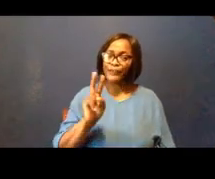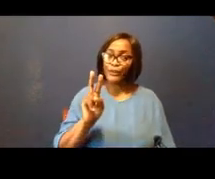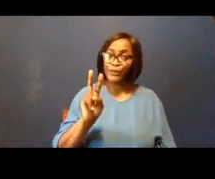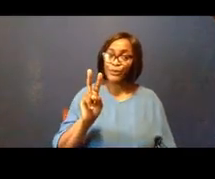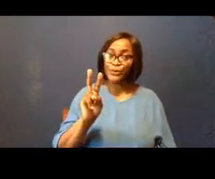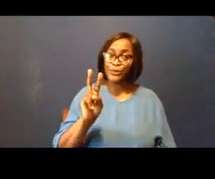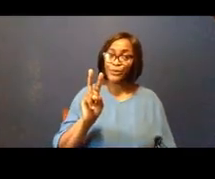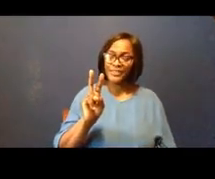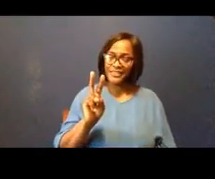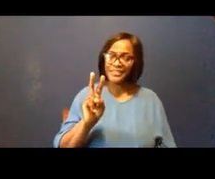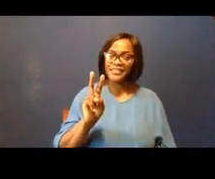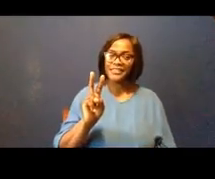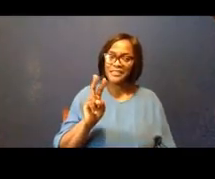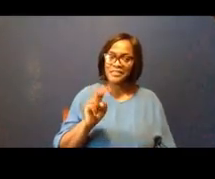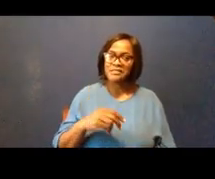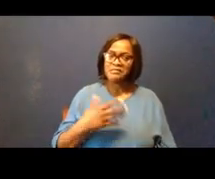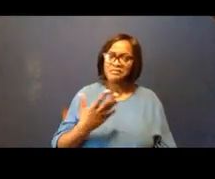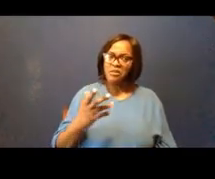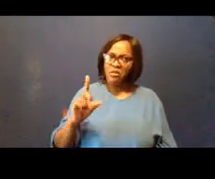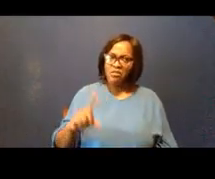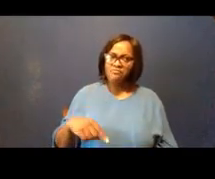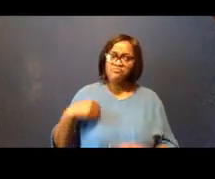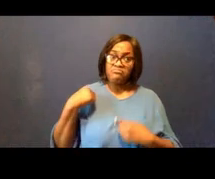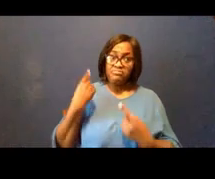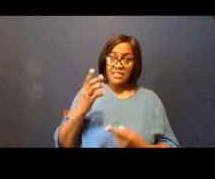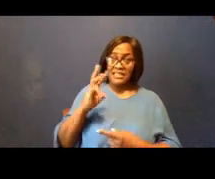she tried to end